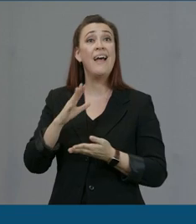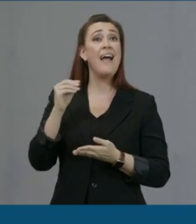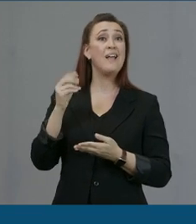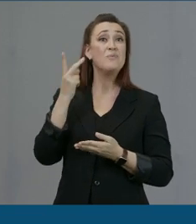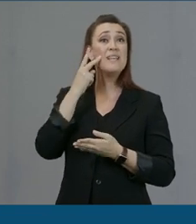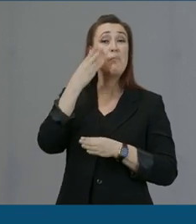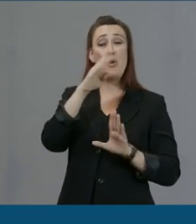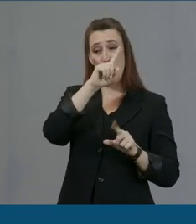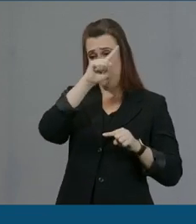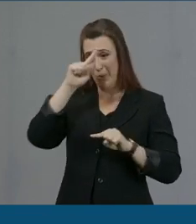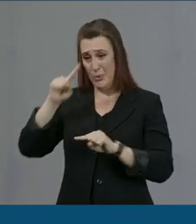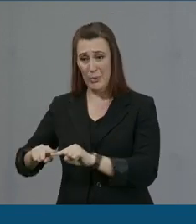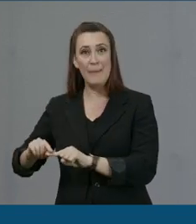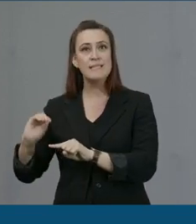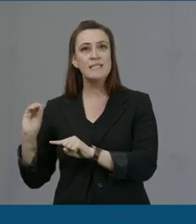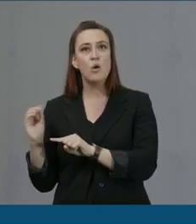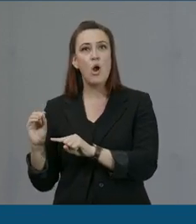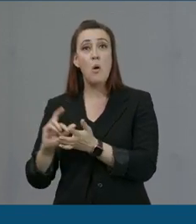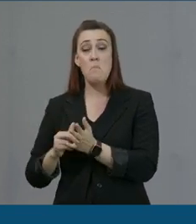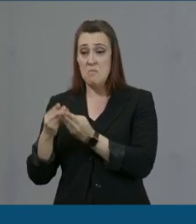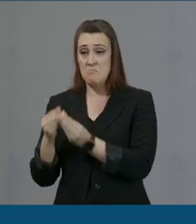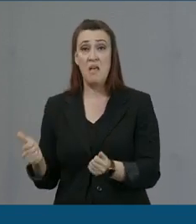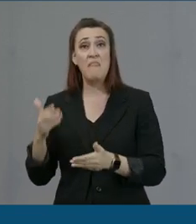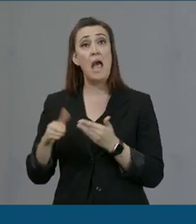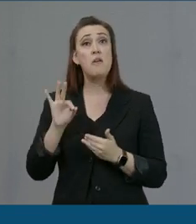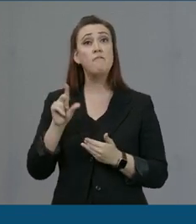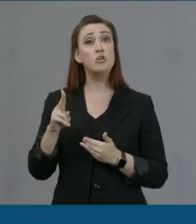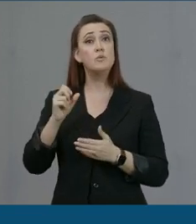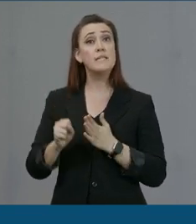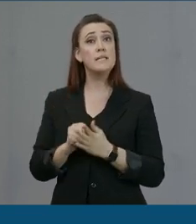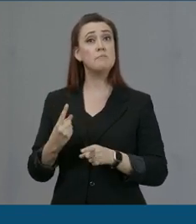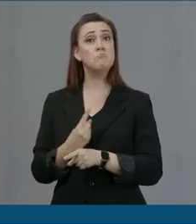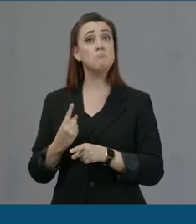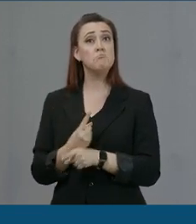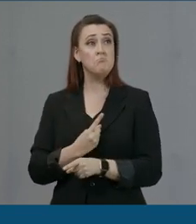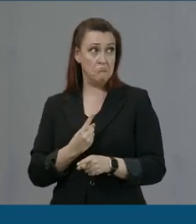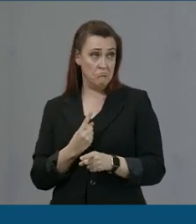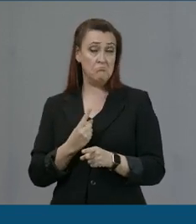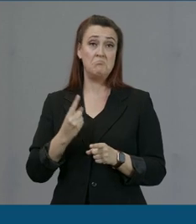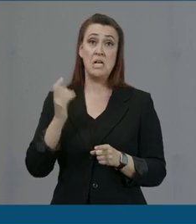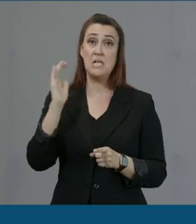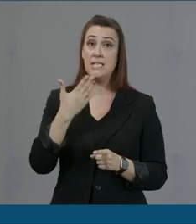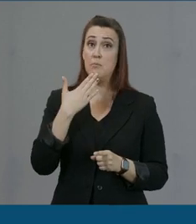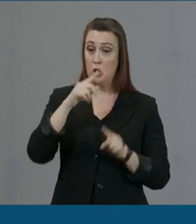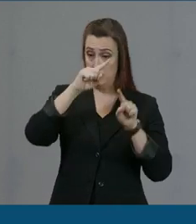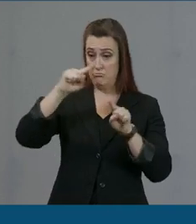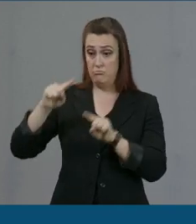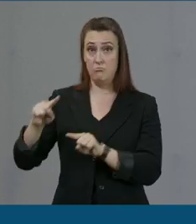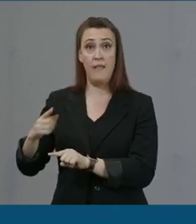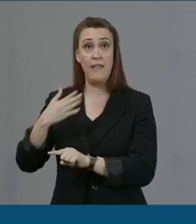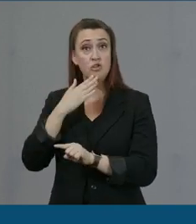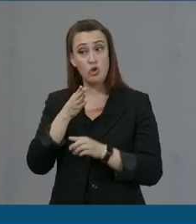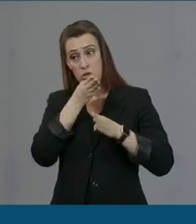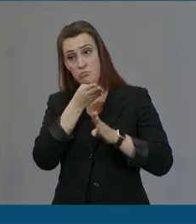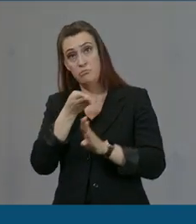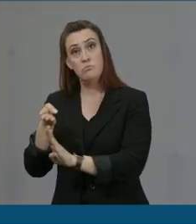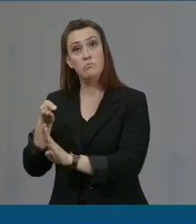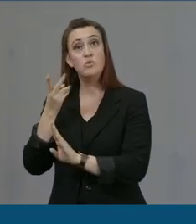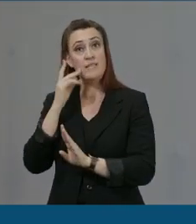0%, effectively the end of flu season. This is a good trajectory for Arizona.